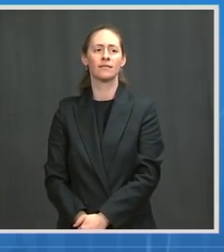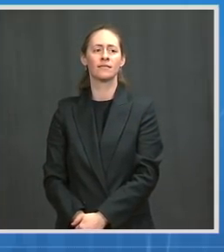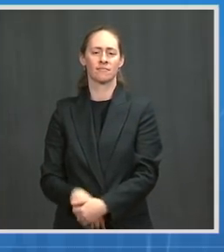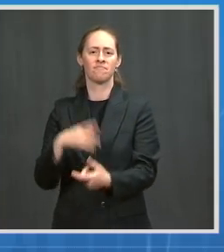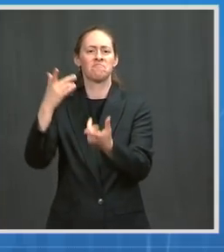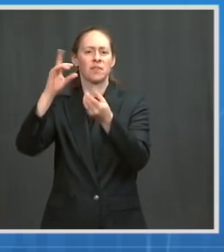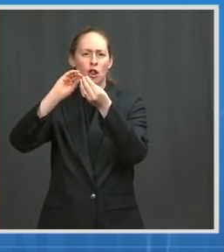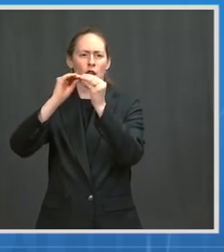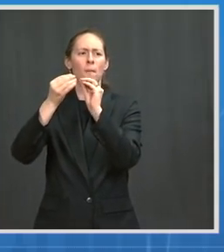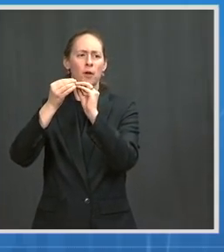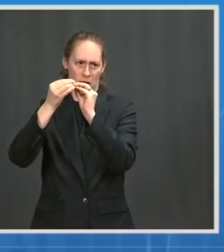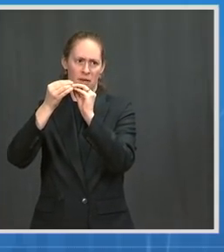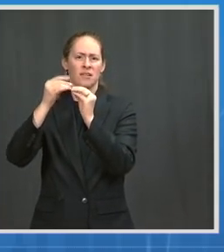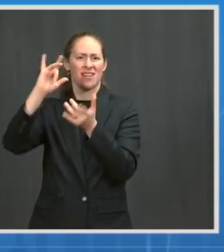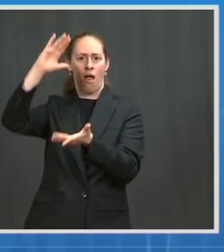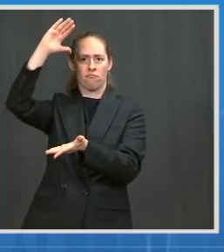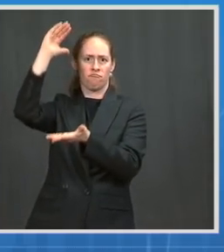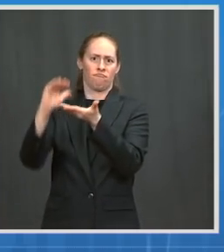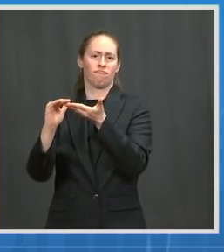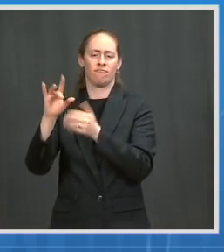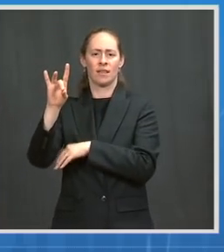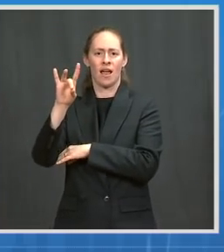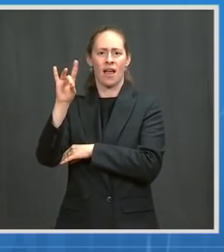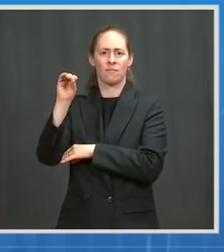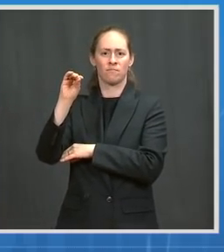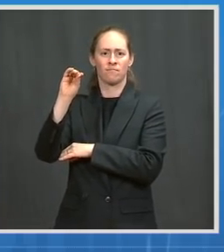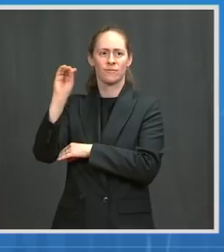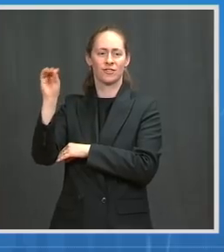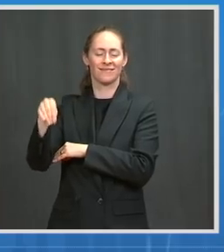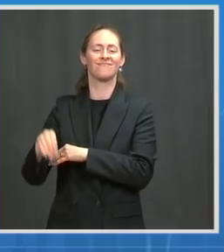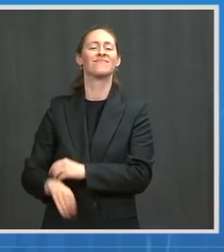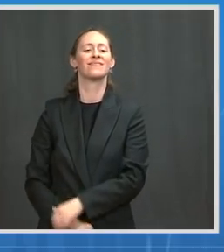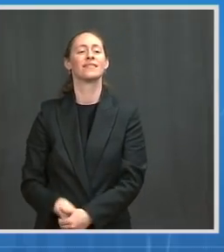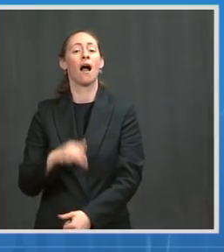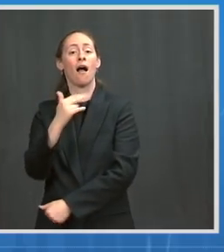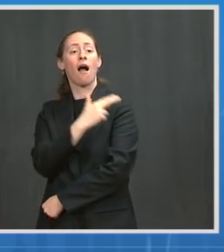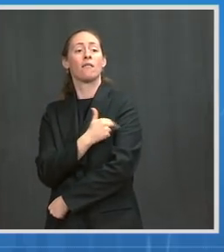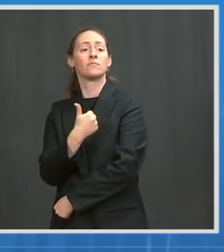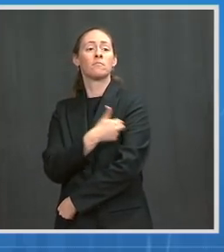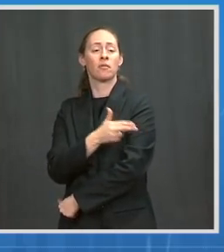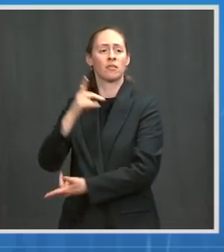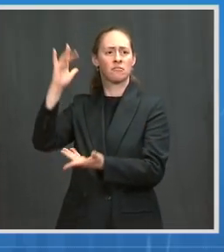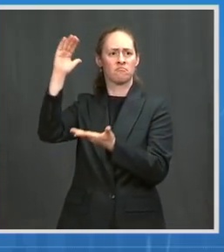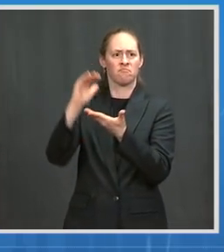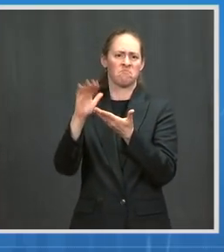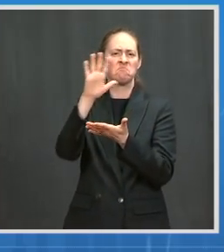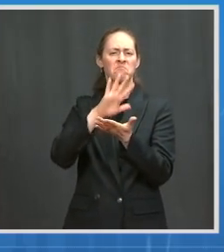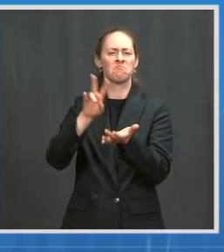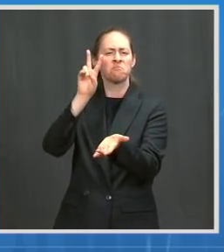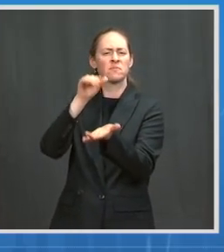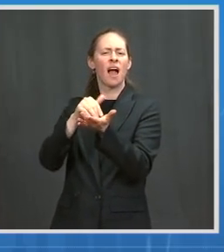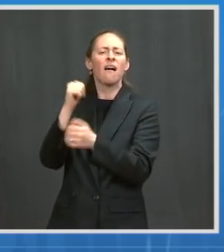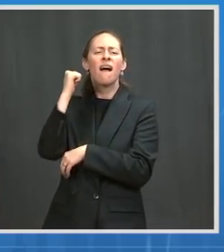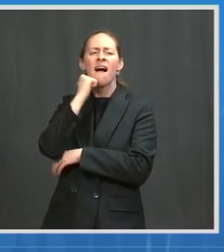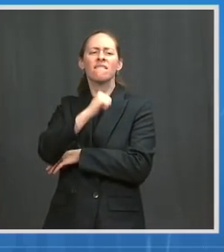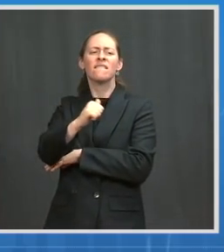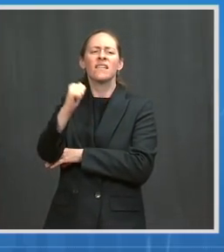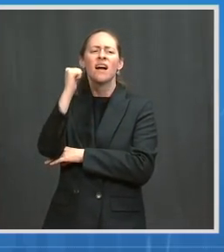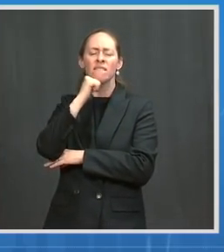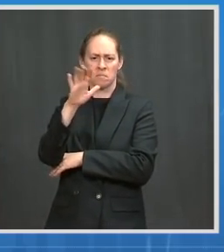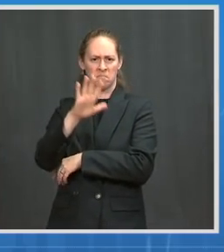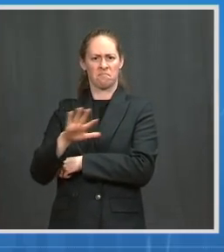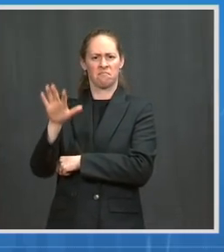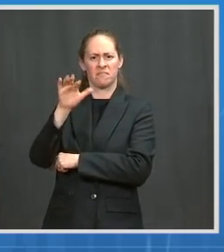The seven-day average of hospitalizations is about 2,000 per day, a decrease of about 10% from the prior seven-day